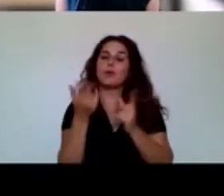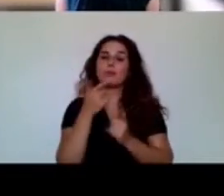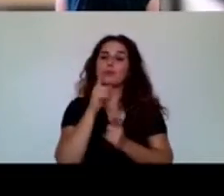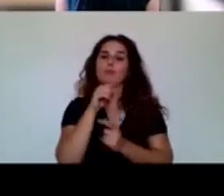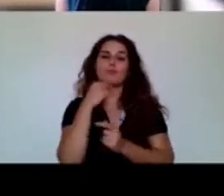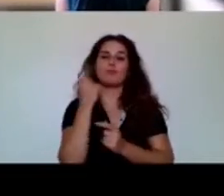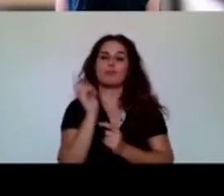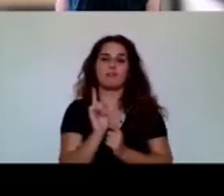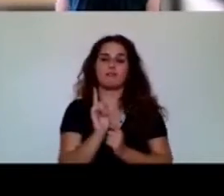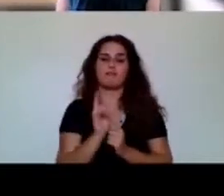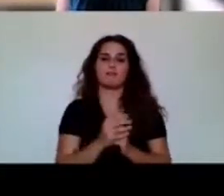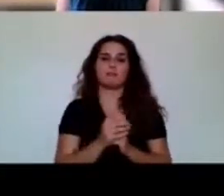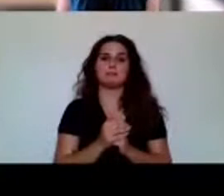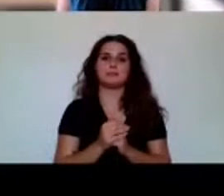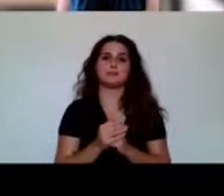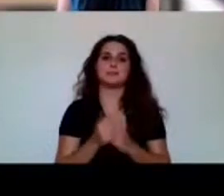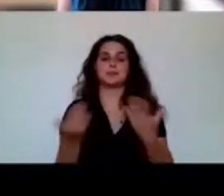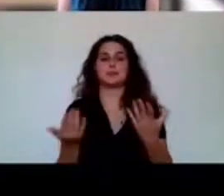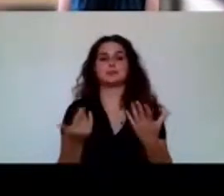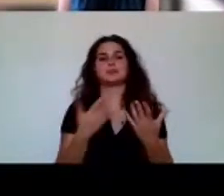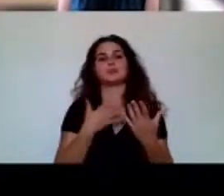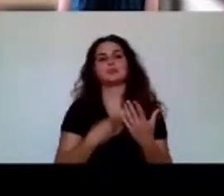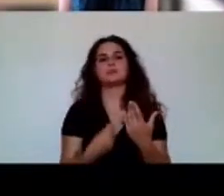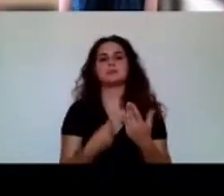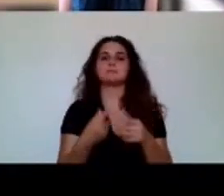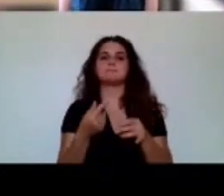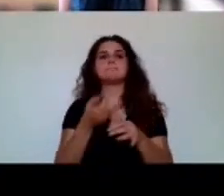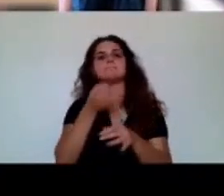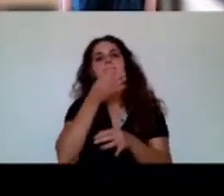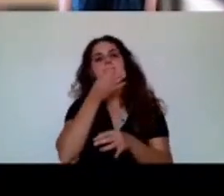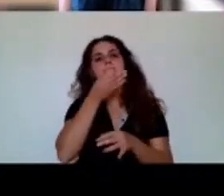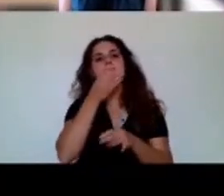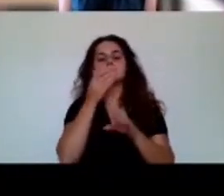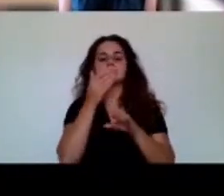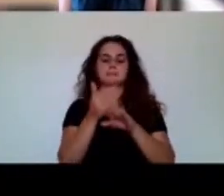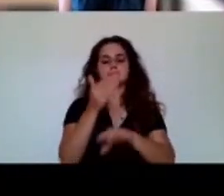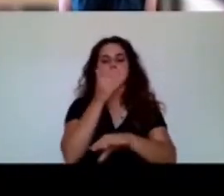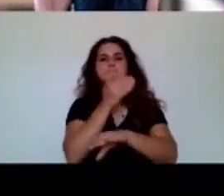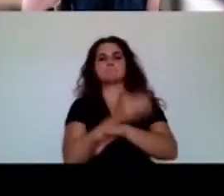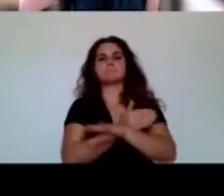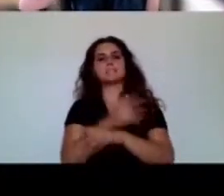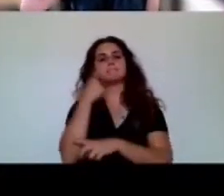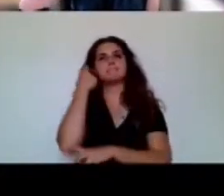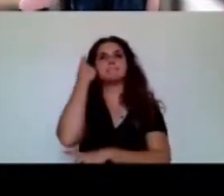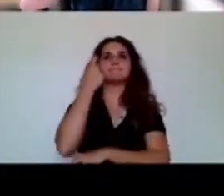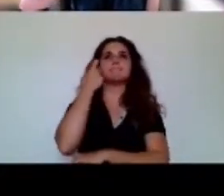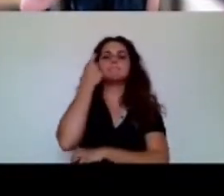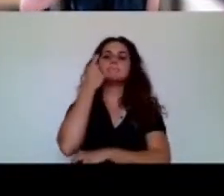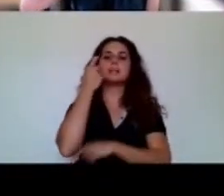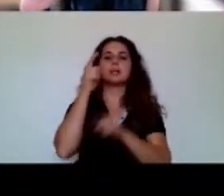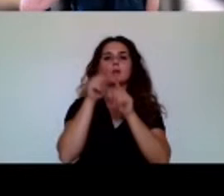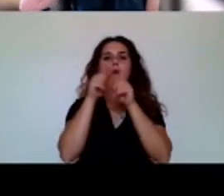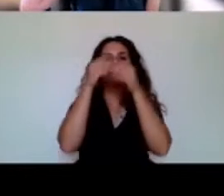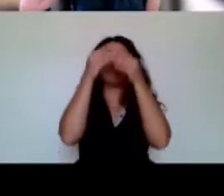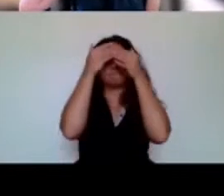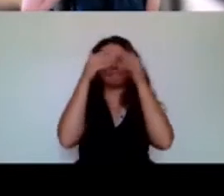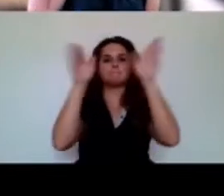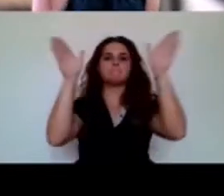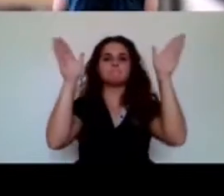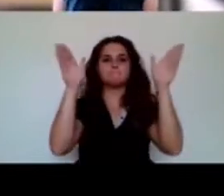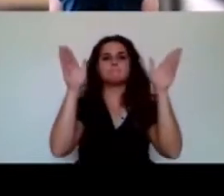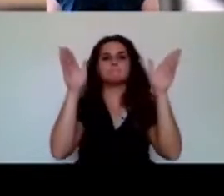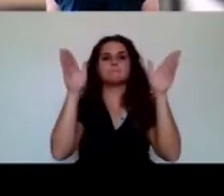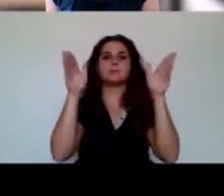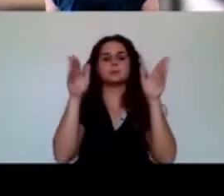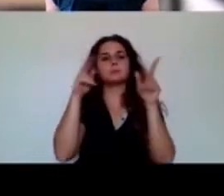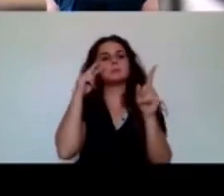be. And so I want to take a moment to step back and think a little bit outside of the point of